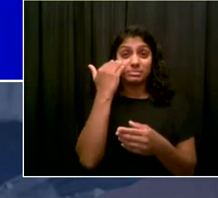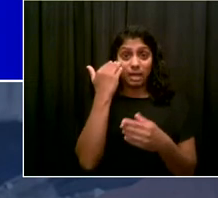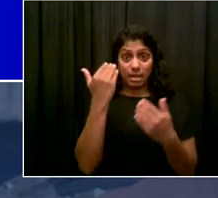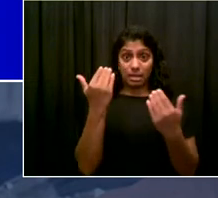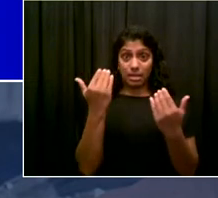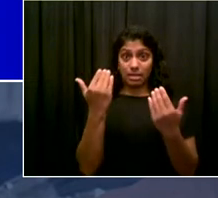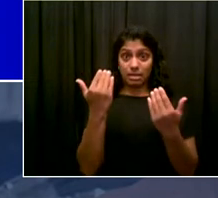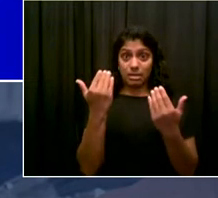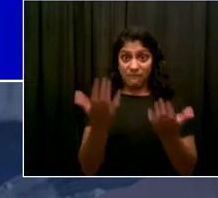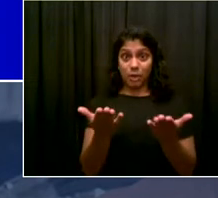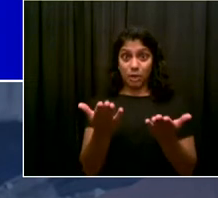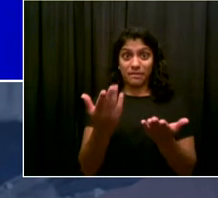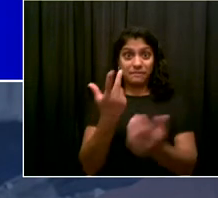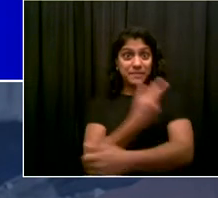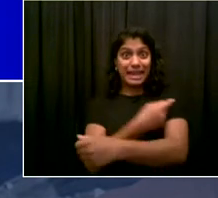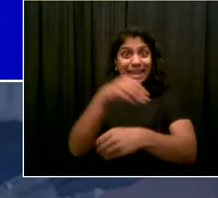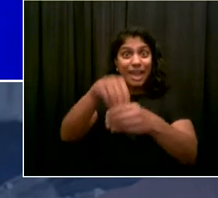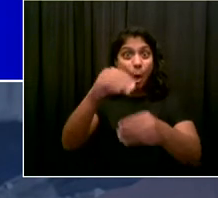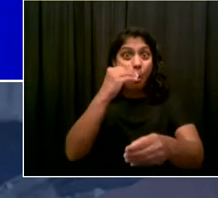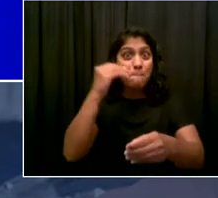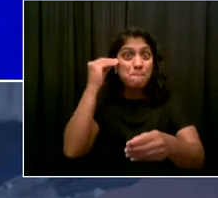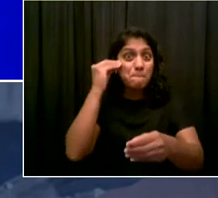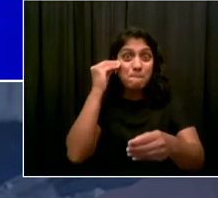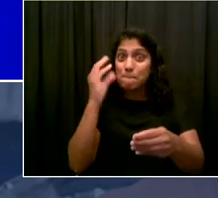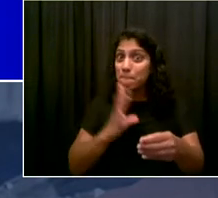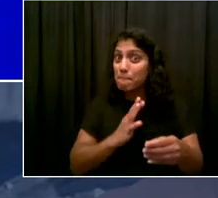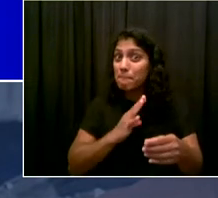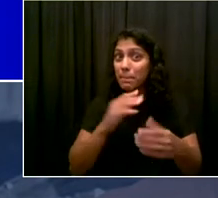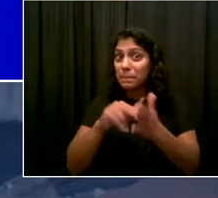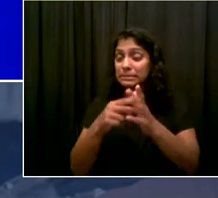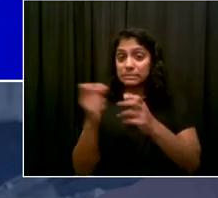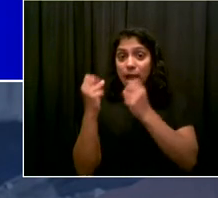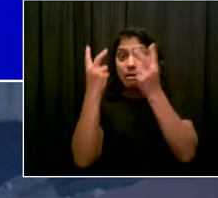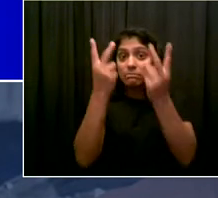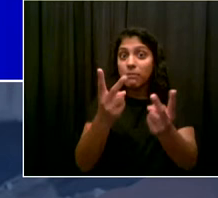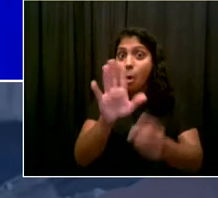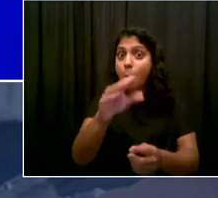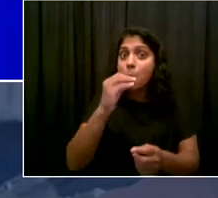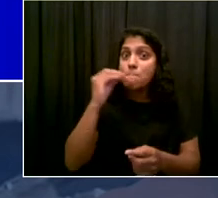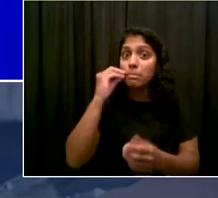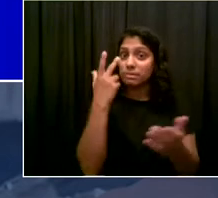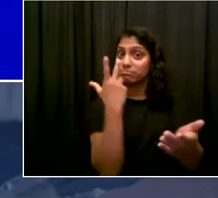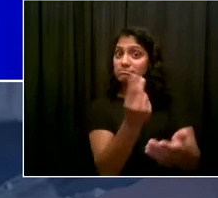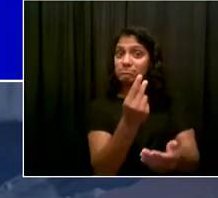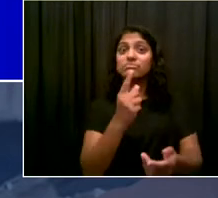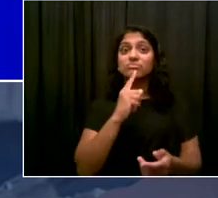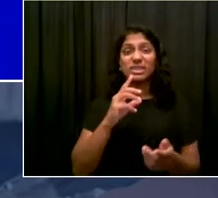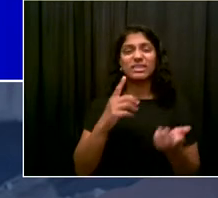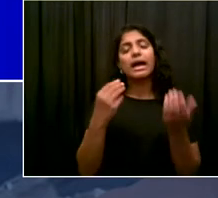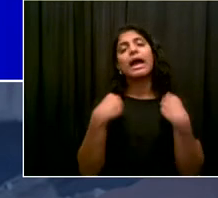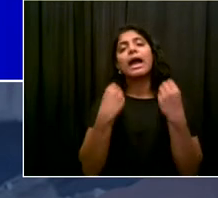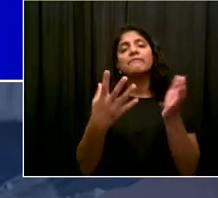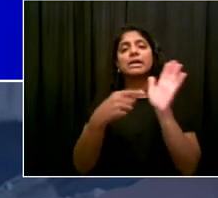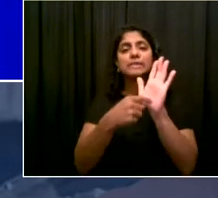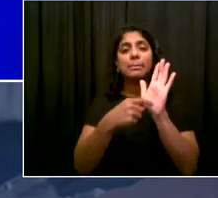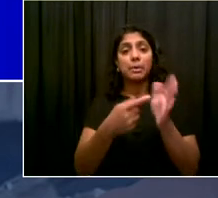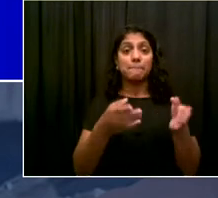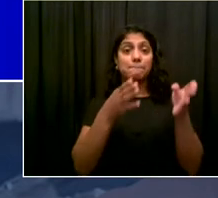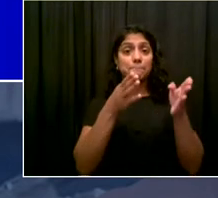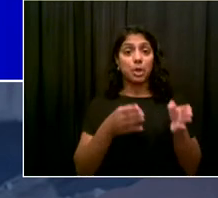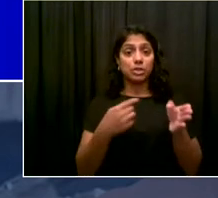vaccinated, but for whom it's been a challenge to get to a vaccination site or they haven't been sure. That vaccine,